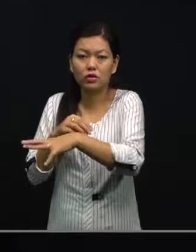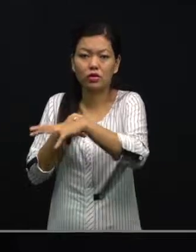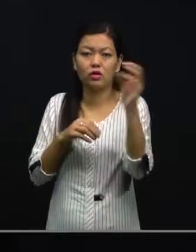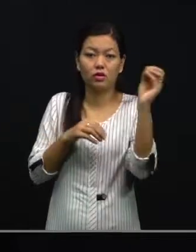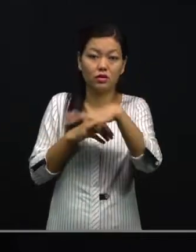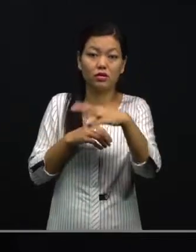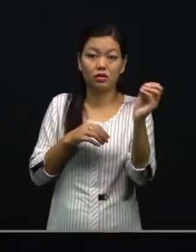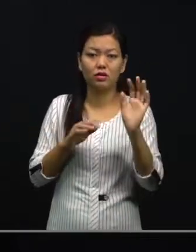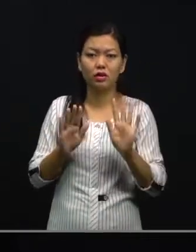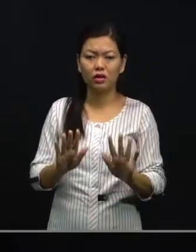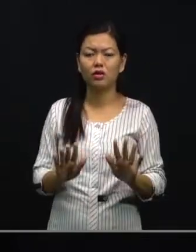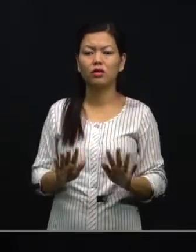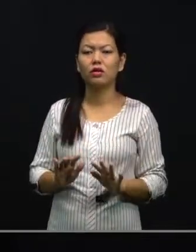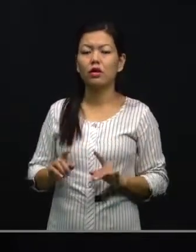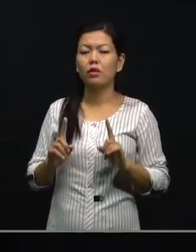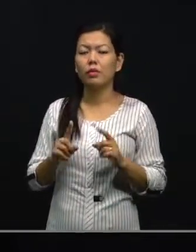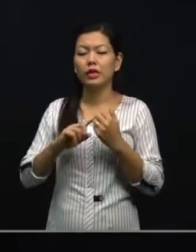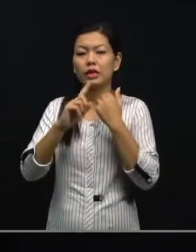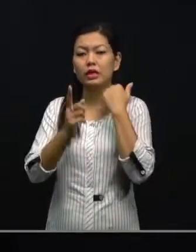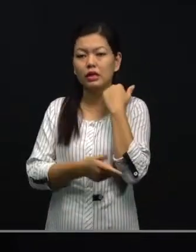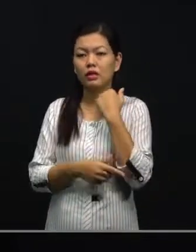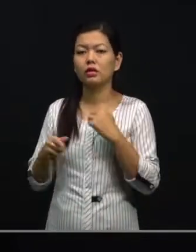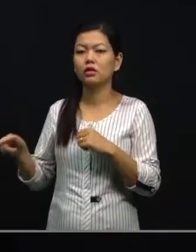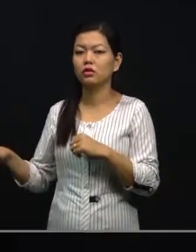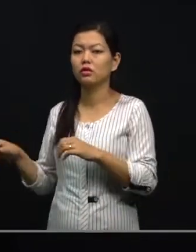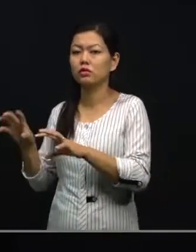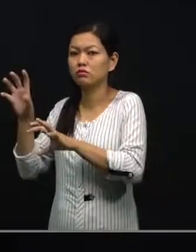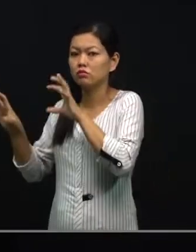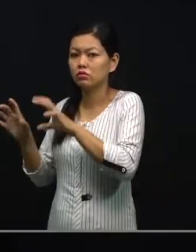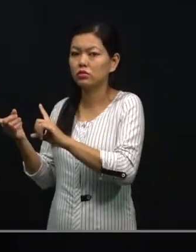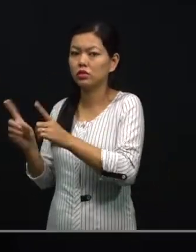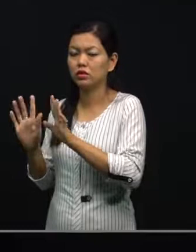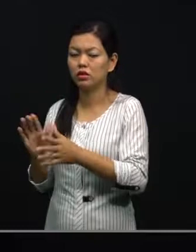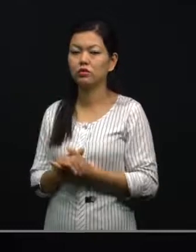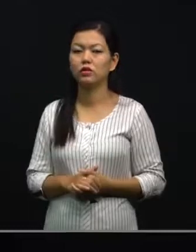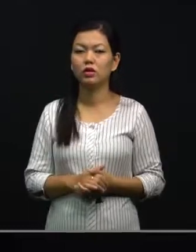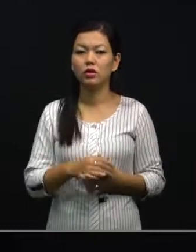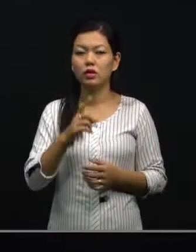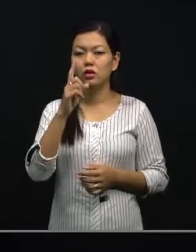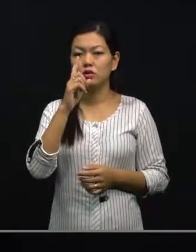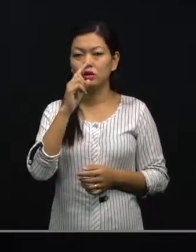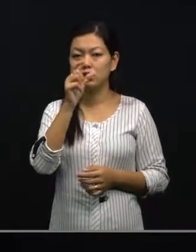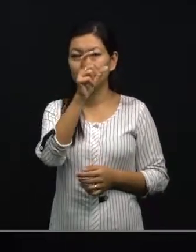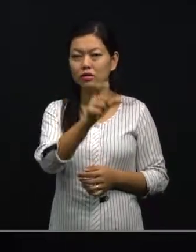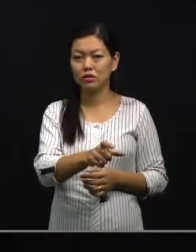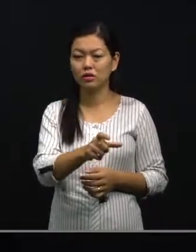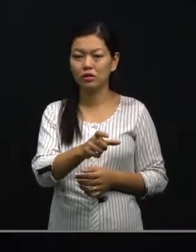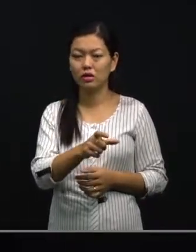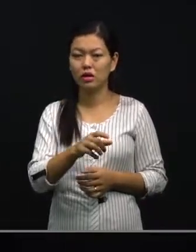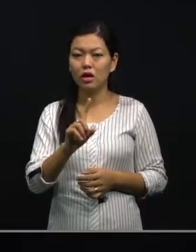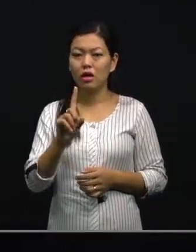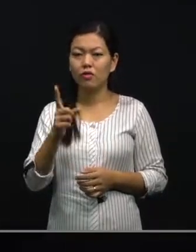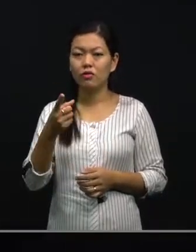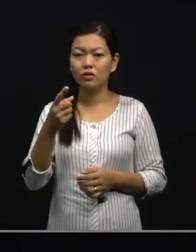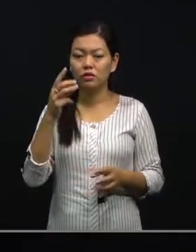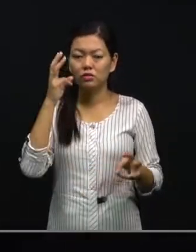she became reconciled to the church. And the previous Lord Canterville confessed that he cheated at a game of cards using the